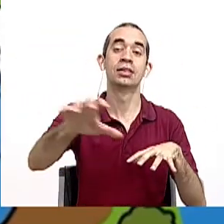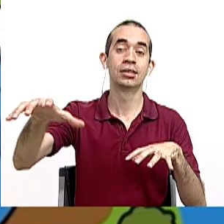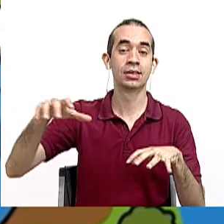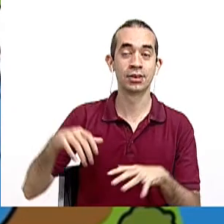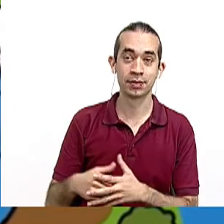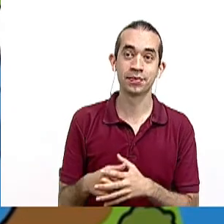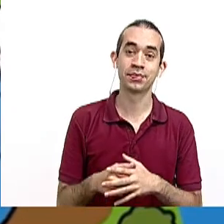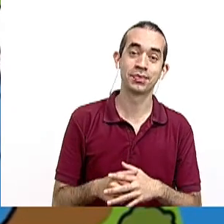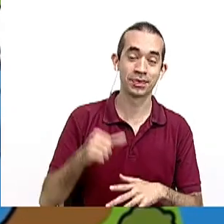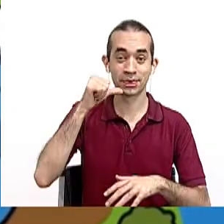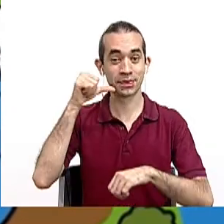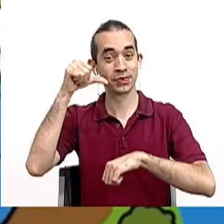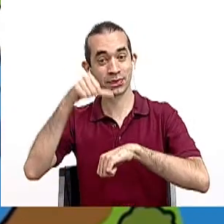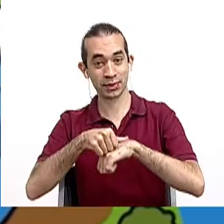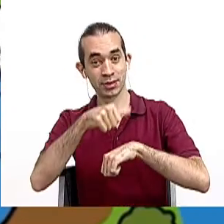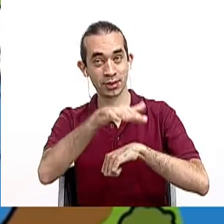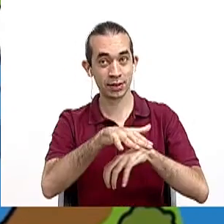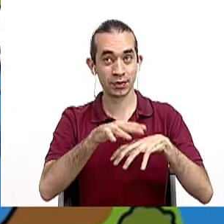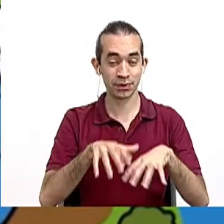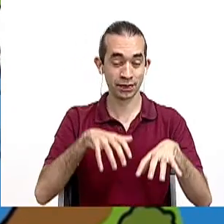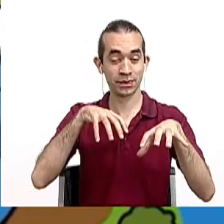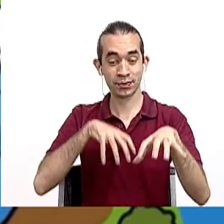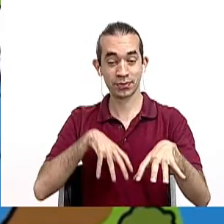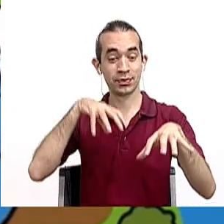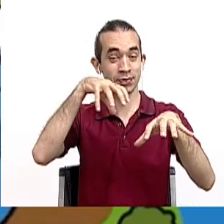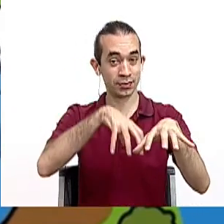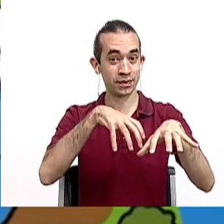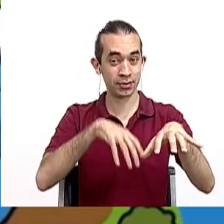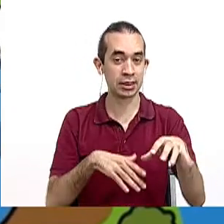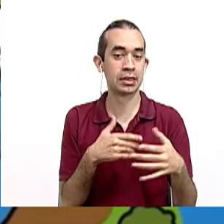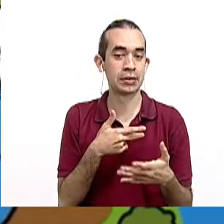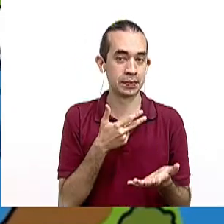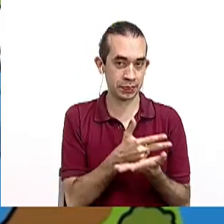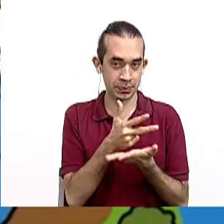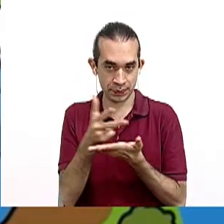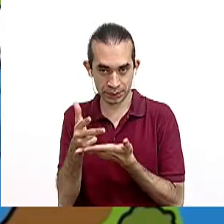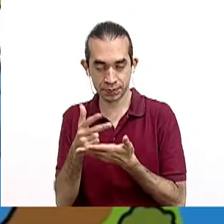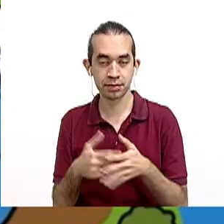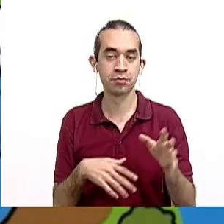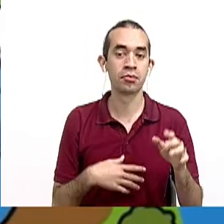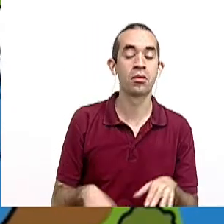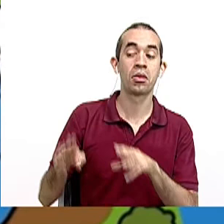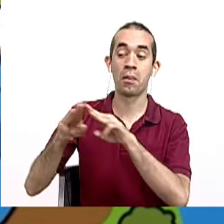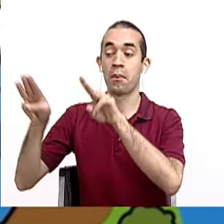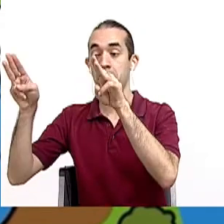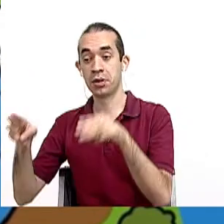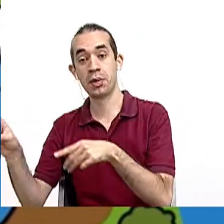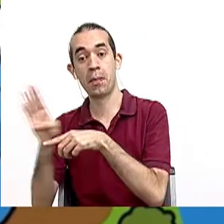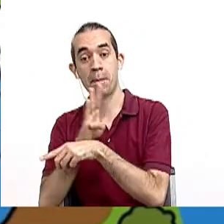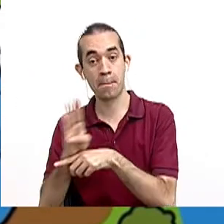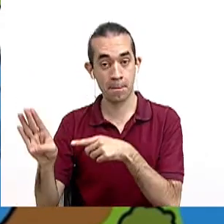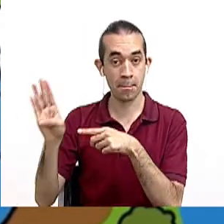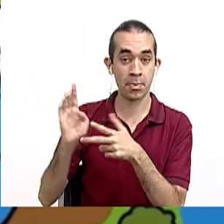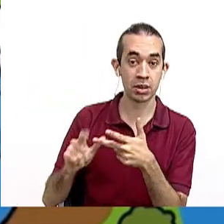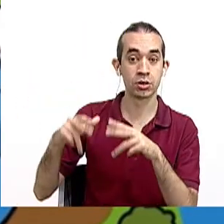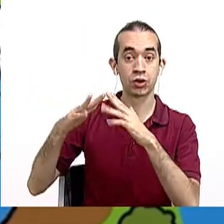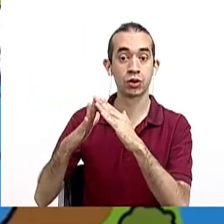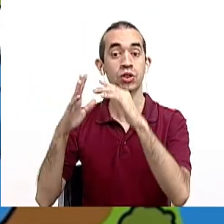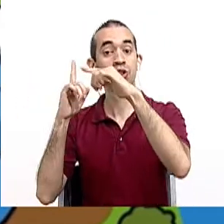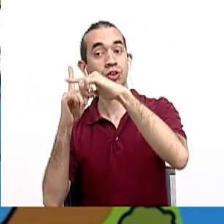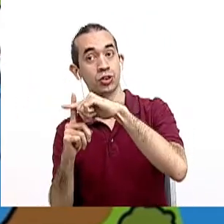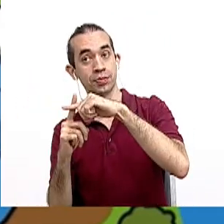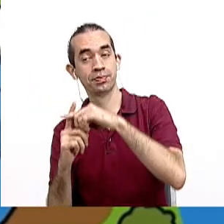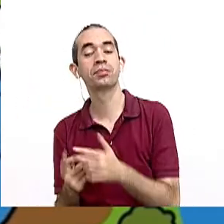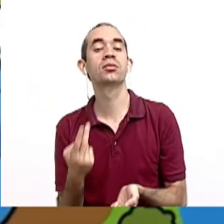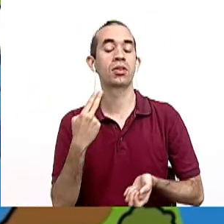There's a post office next to the station. There's a museum, a bank, and a church.